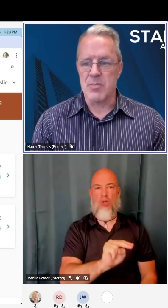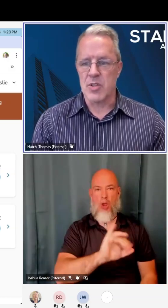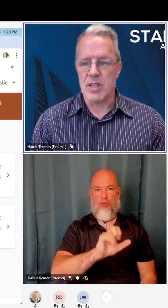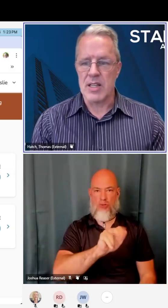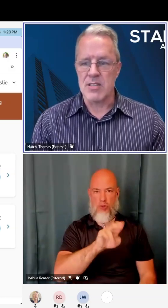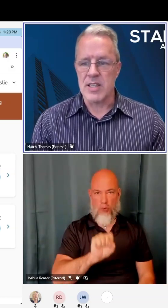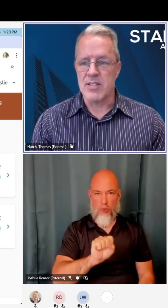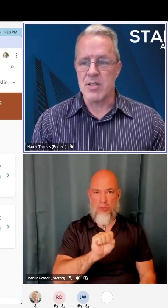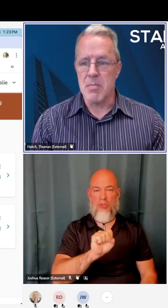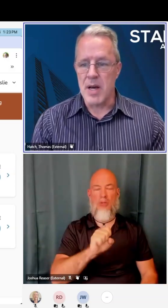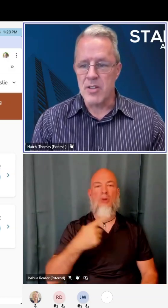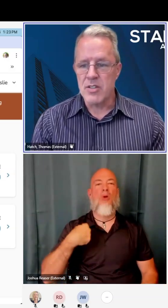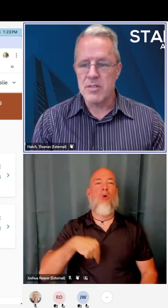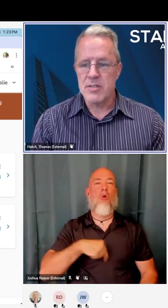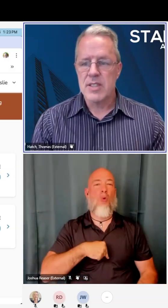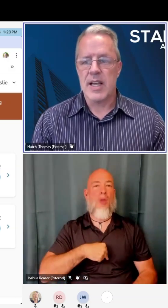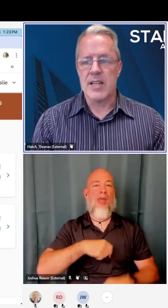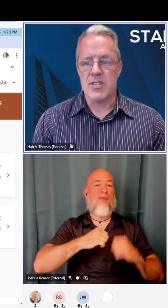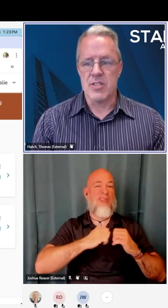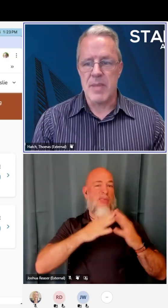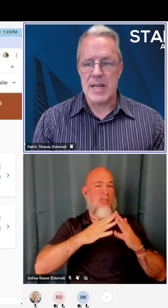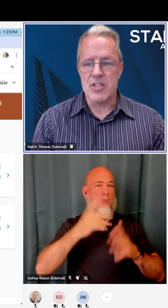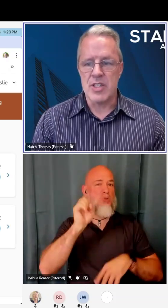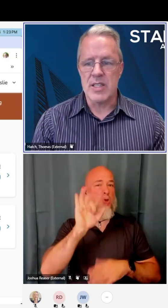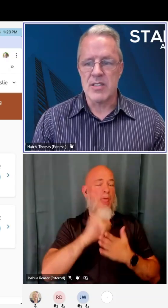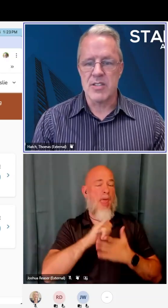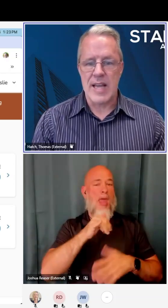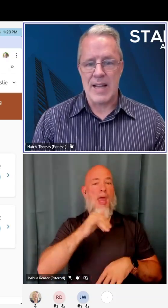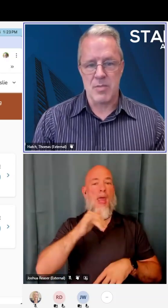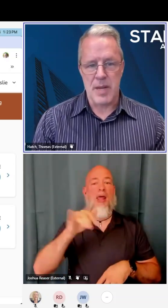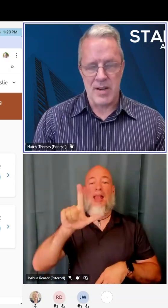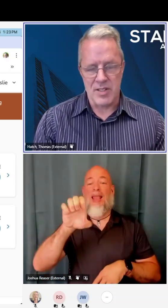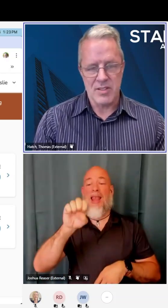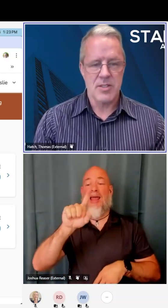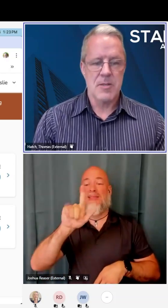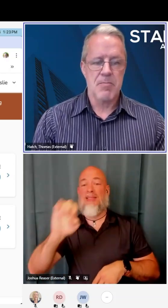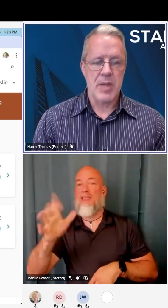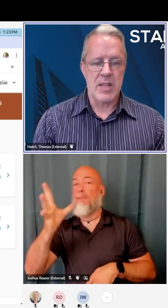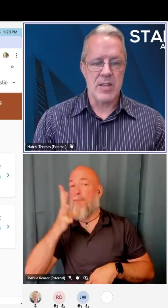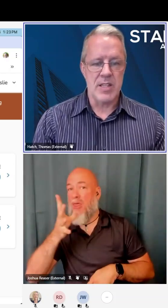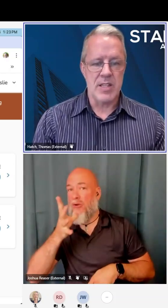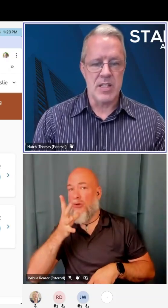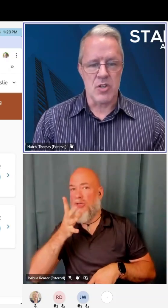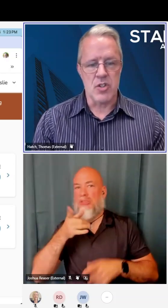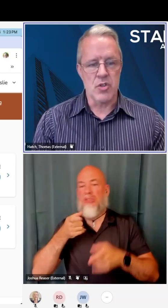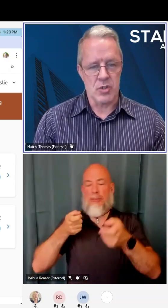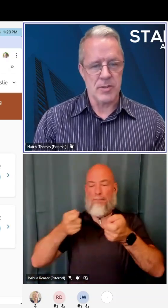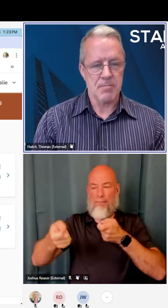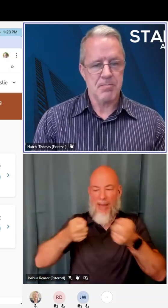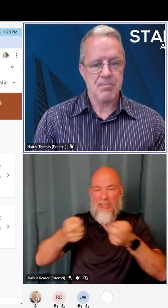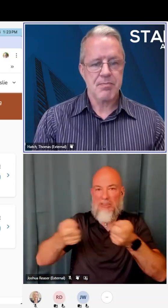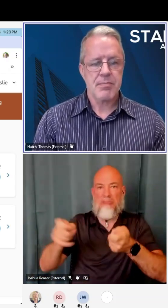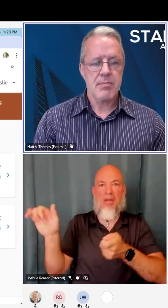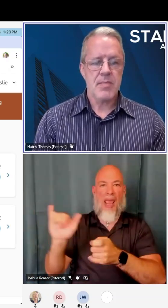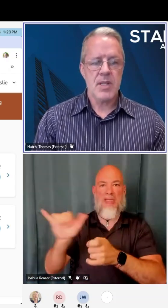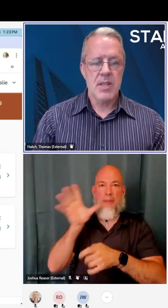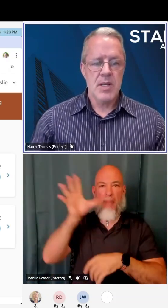set this up so that Leslie is the mother and is managing this as a parent, and these are her two